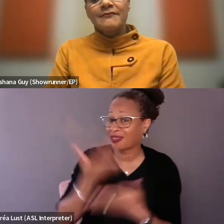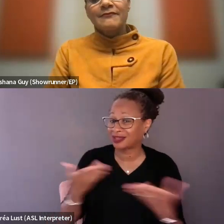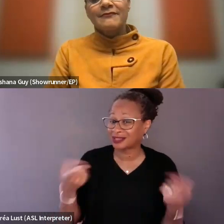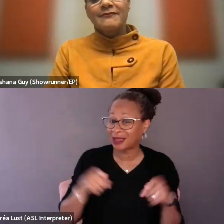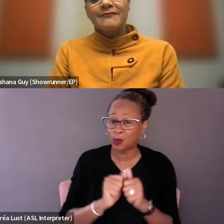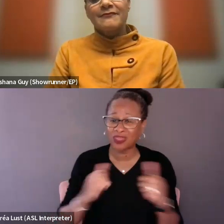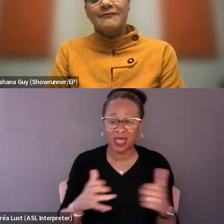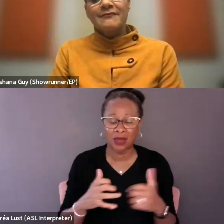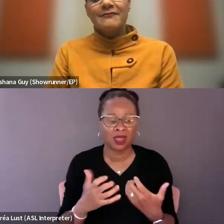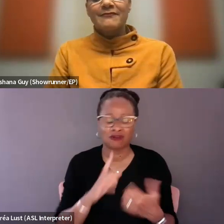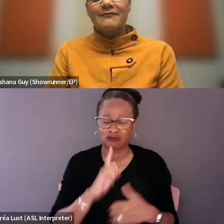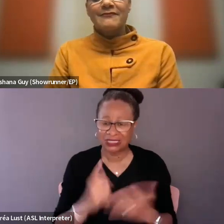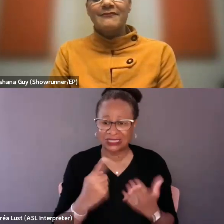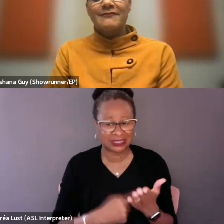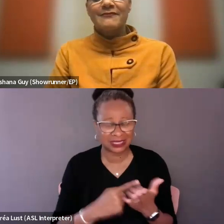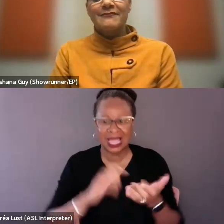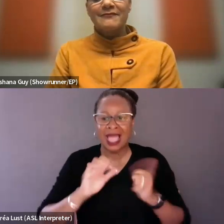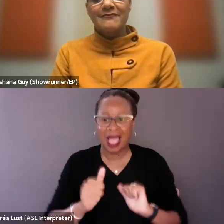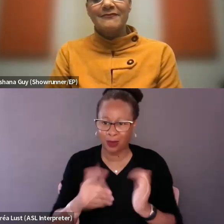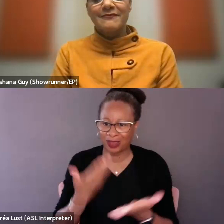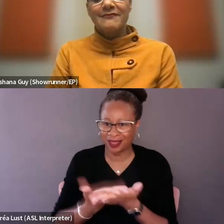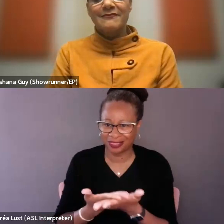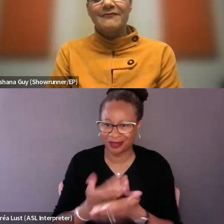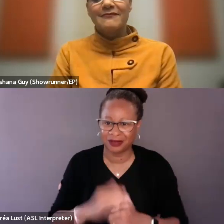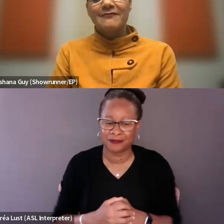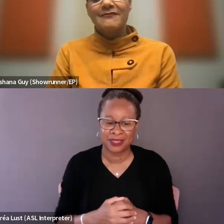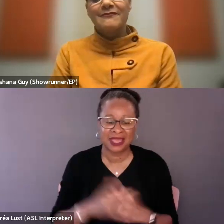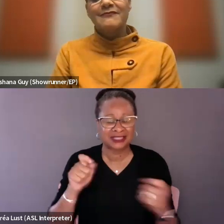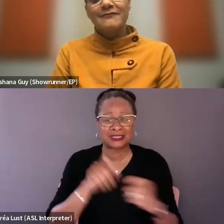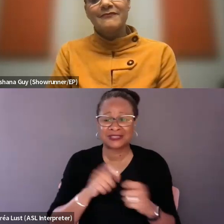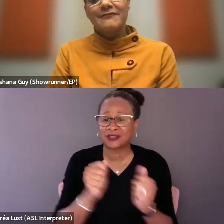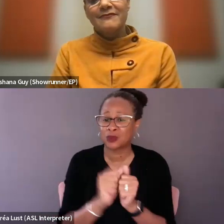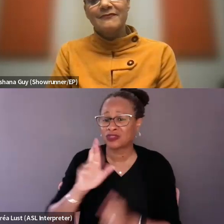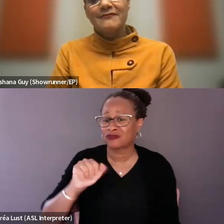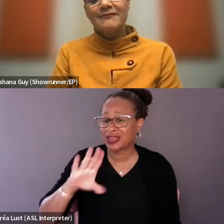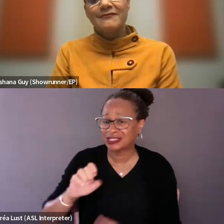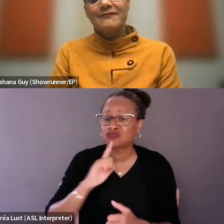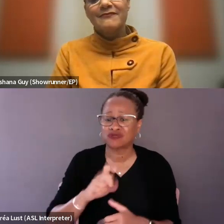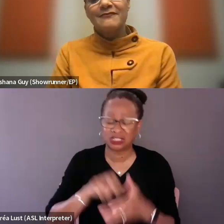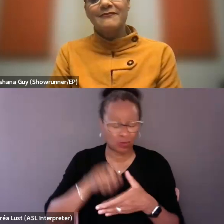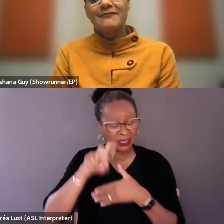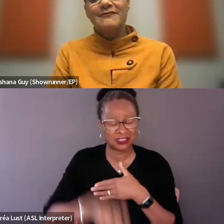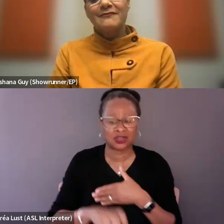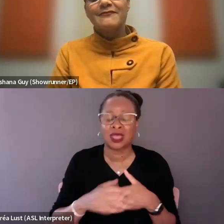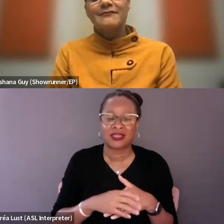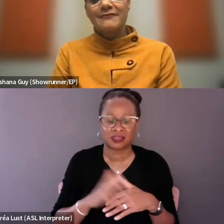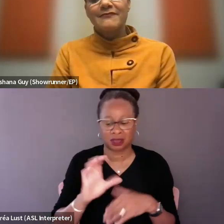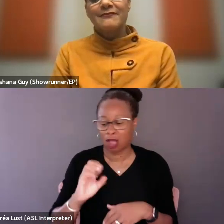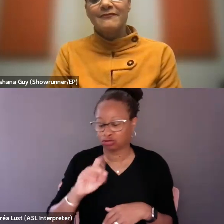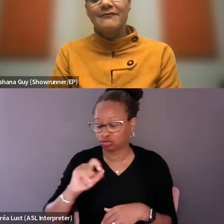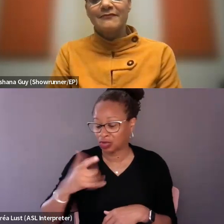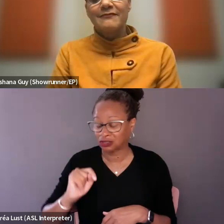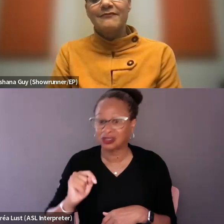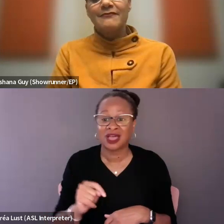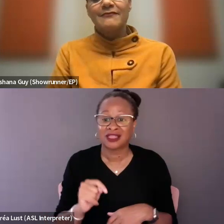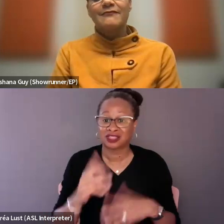without really getting into how we got there. You know, especially in race, of course, you guys really dive into the construct, the social